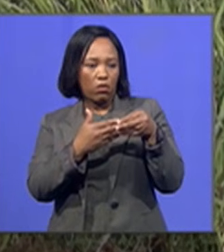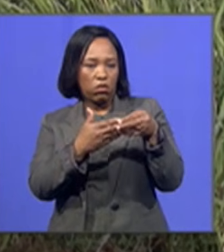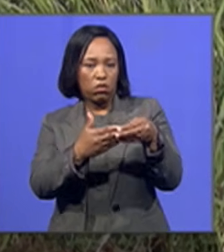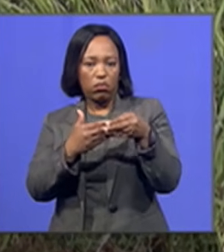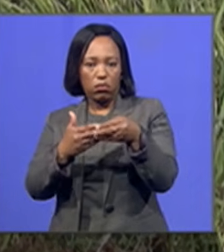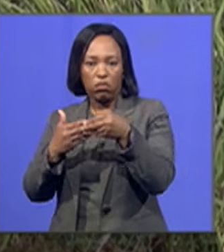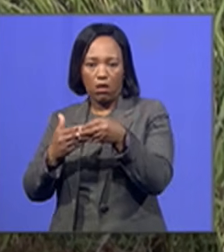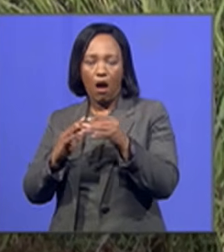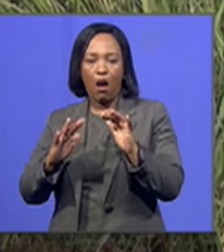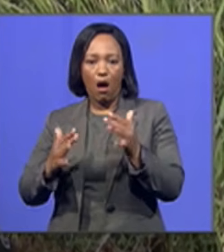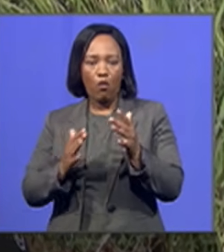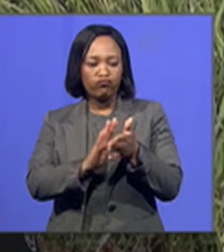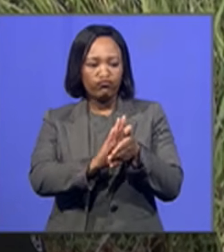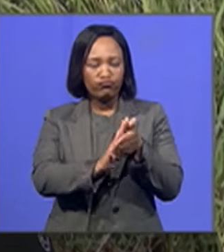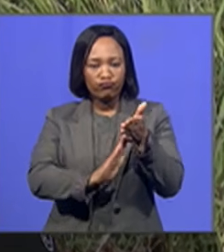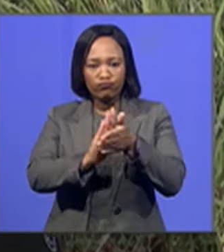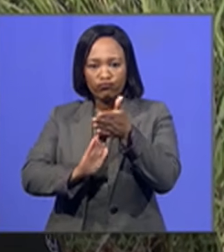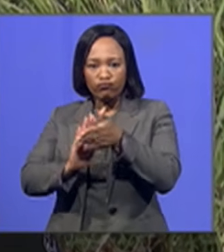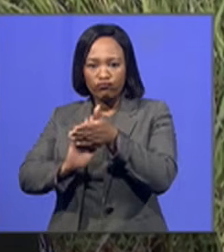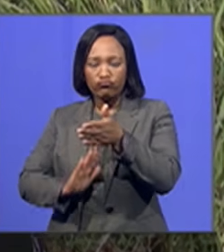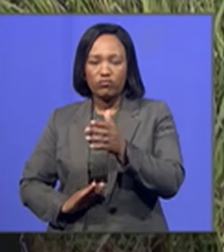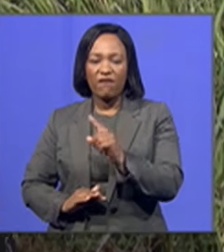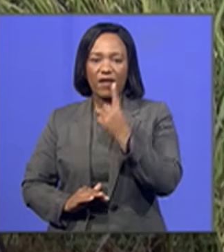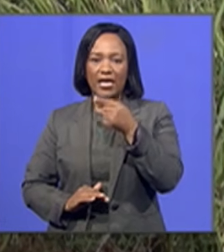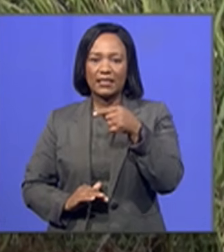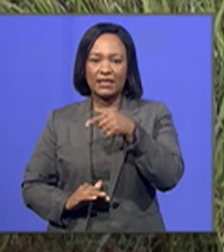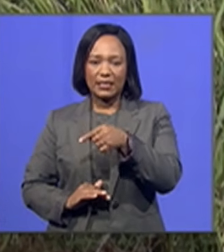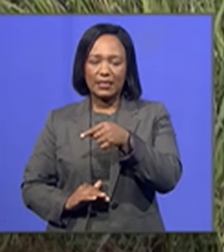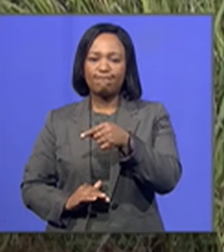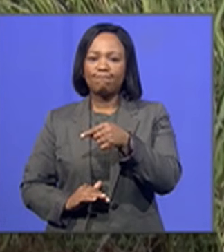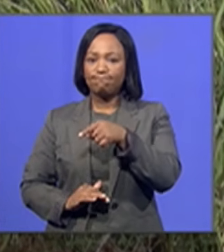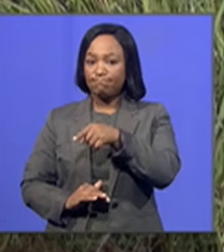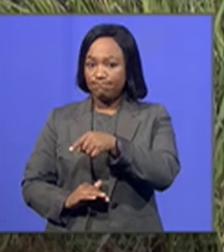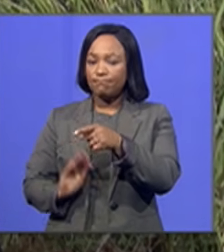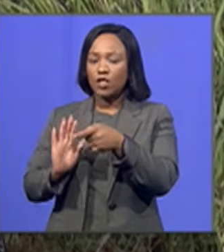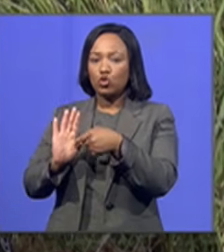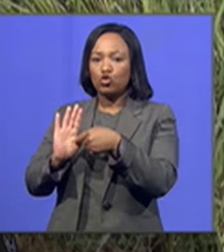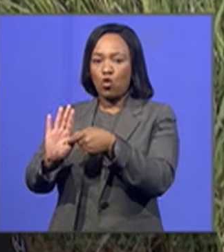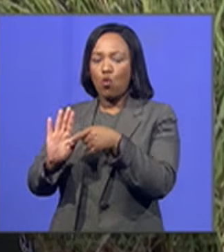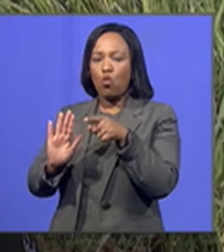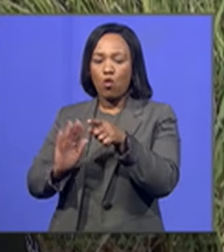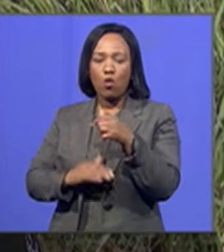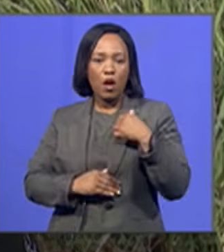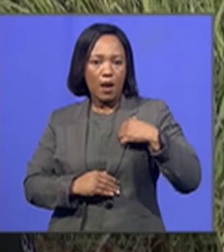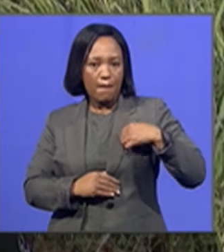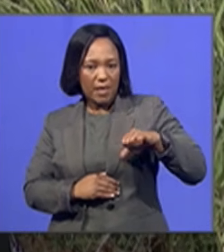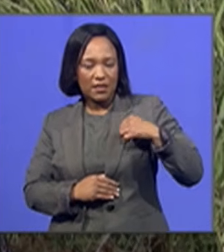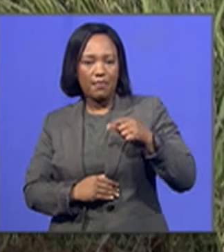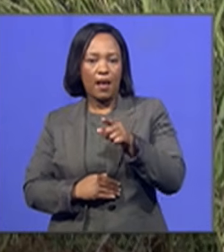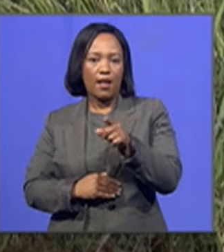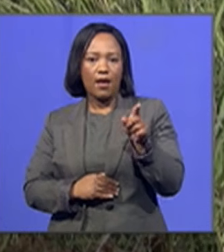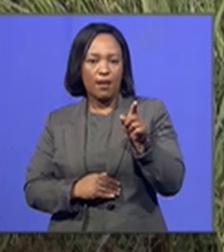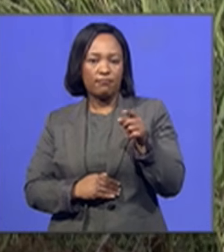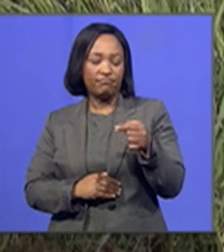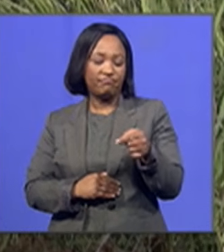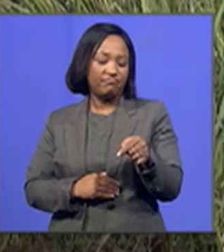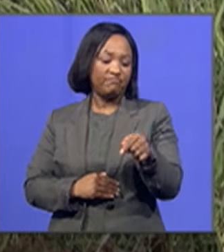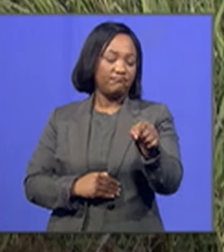le ya pele e leng hore e ne le yone selelekela se ne bontshitse hore di masepala tsa rona mo dilemong